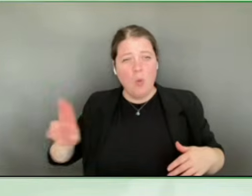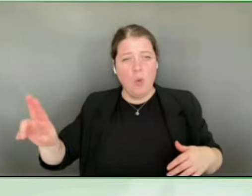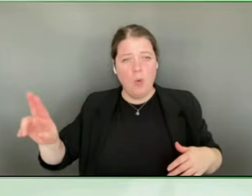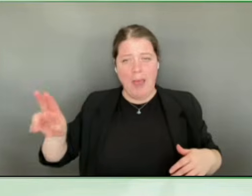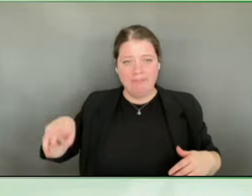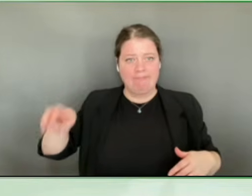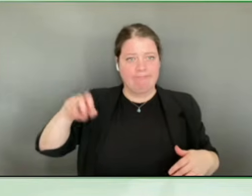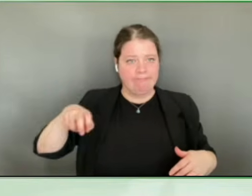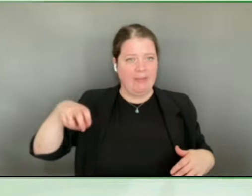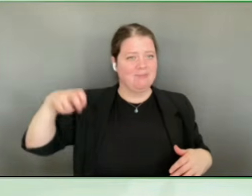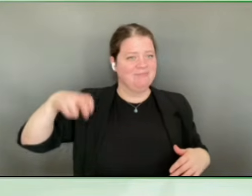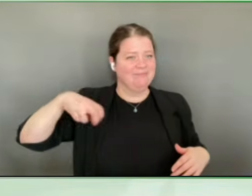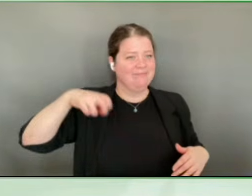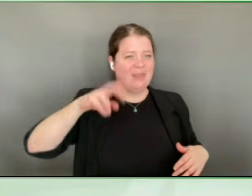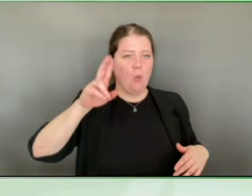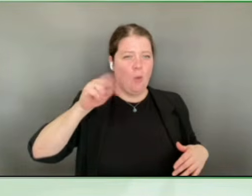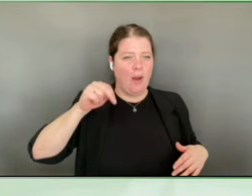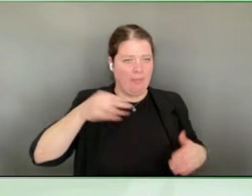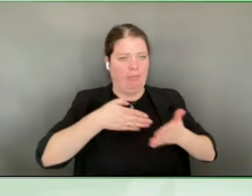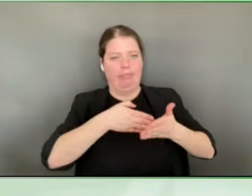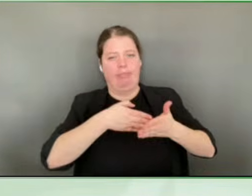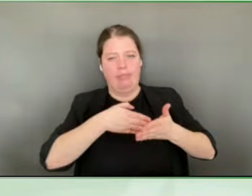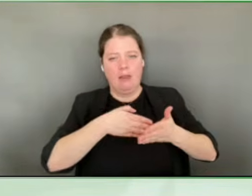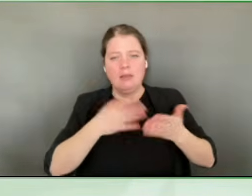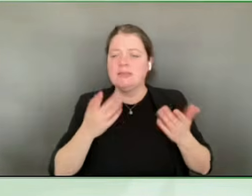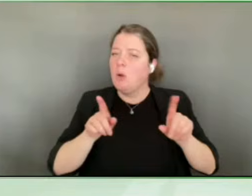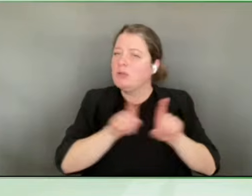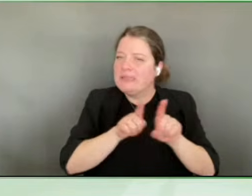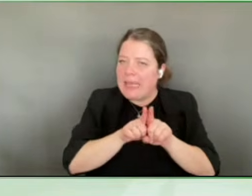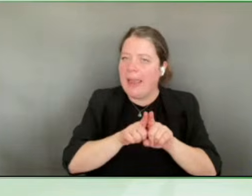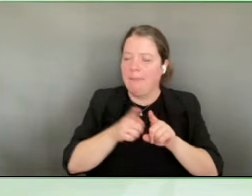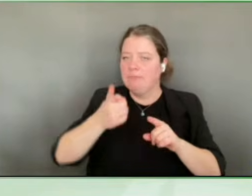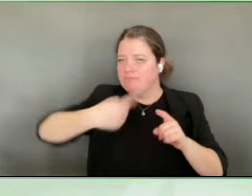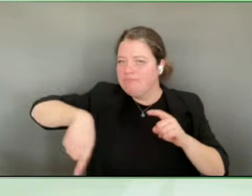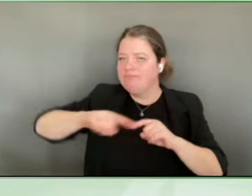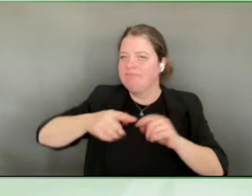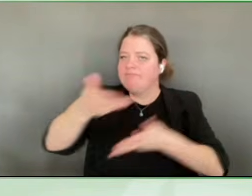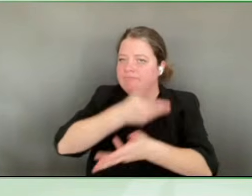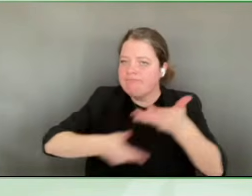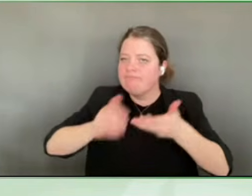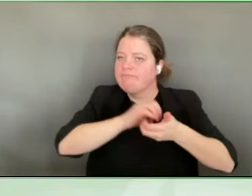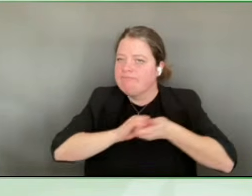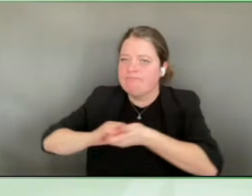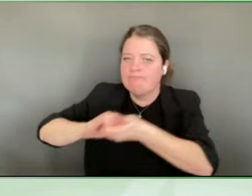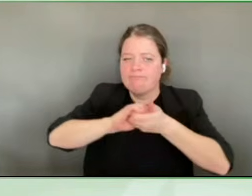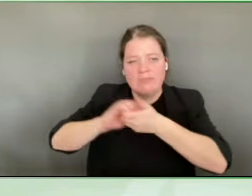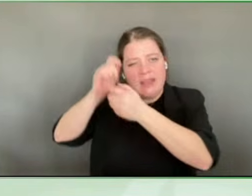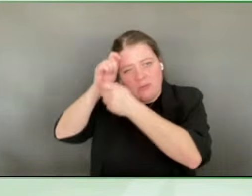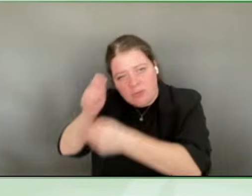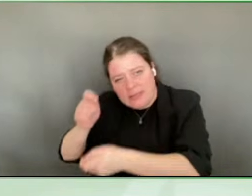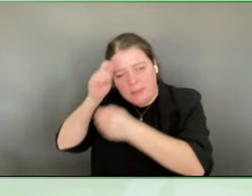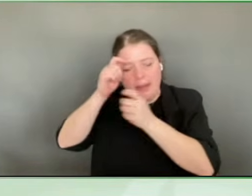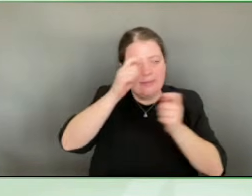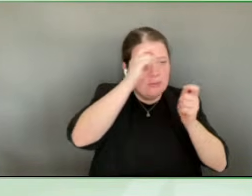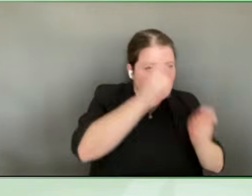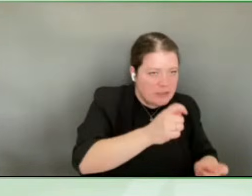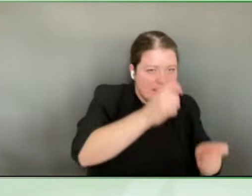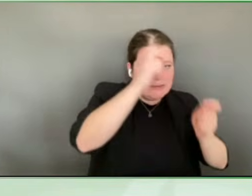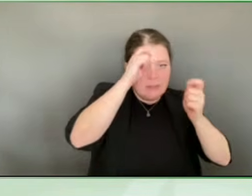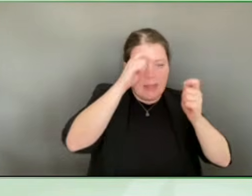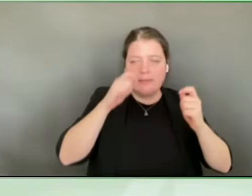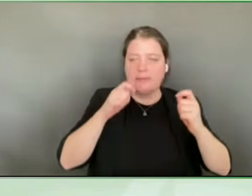So, again, do it together, learn from experience, be respectful towards each other,